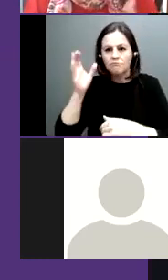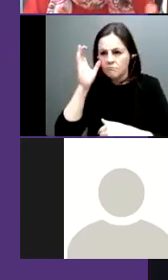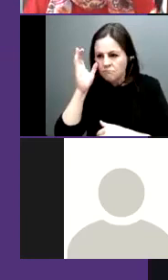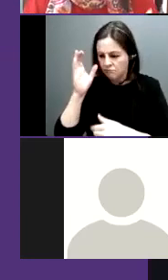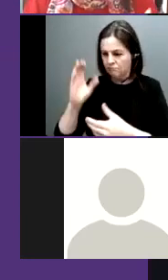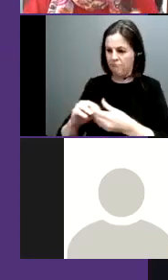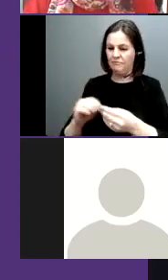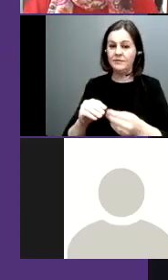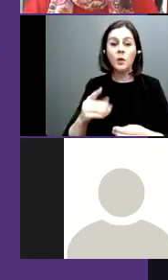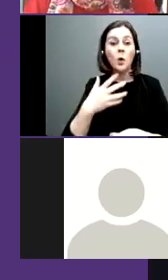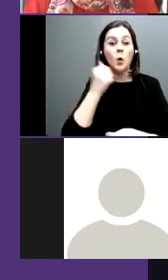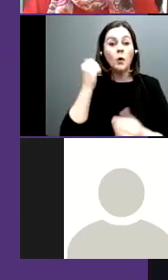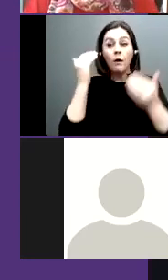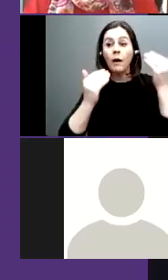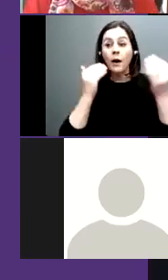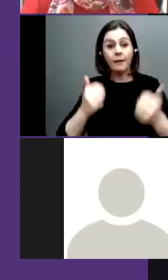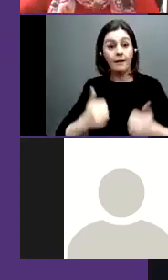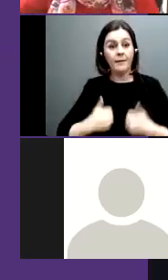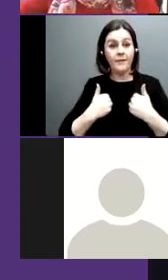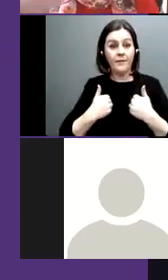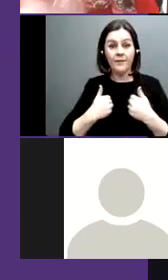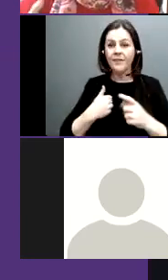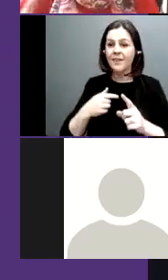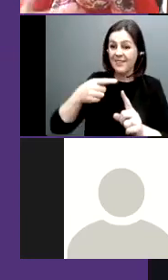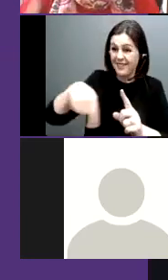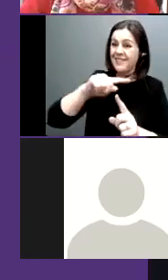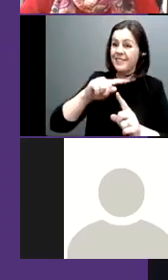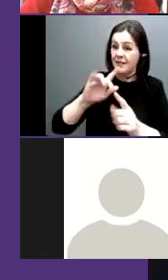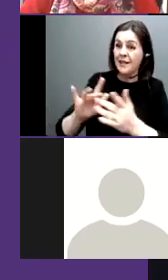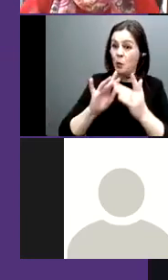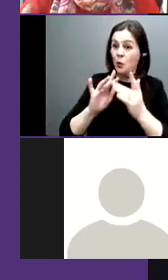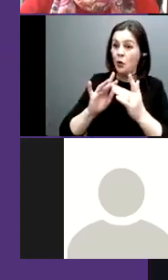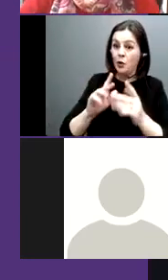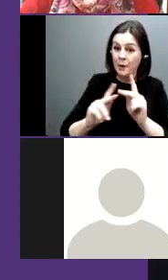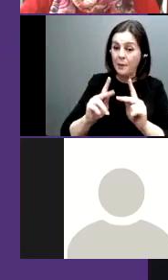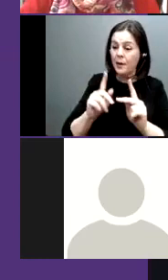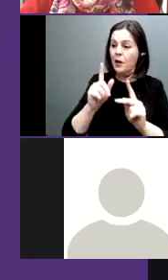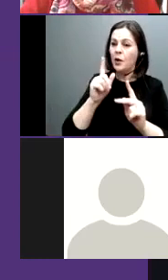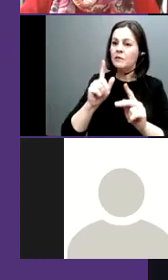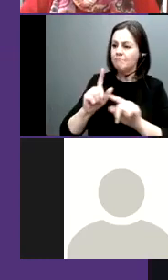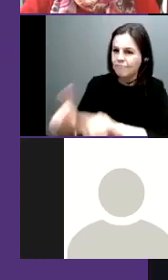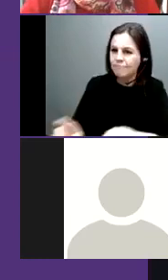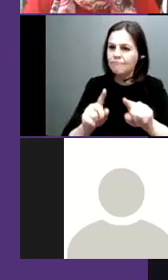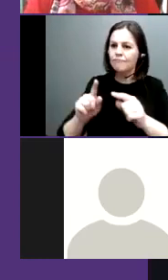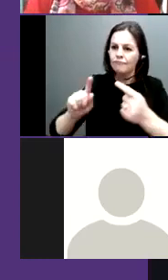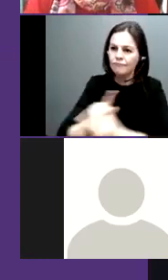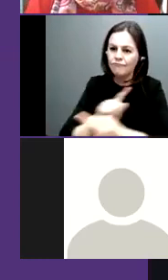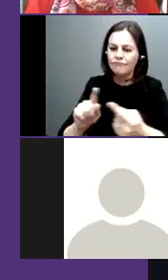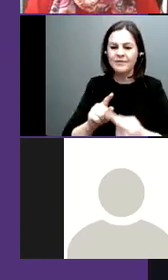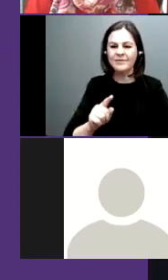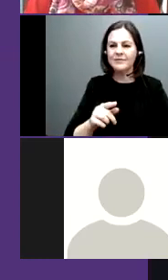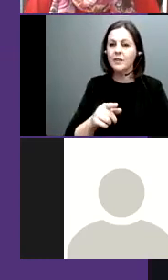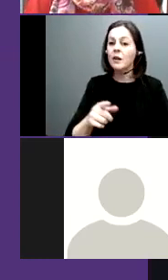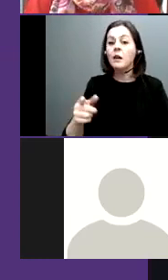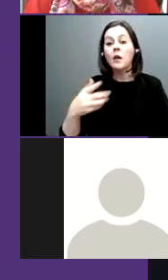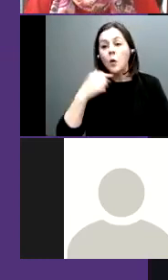older adults might be residing, or older adults might be attending programs through their